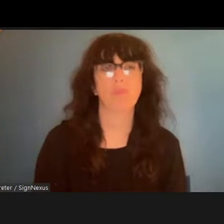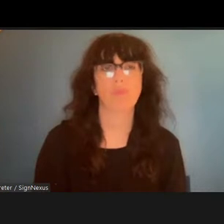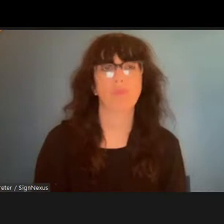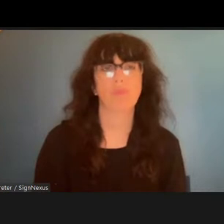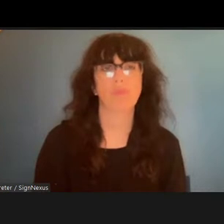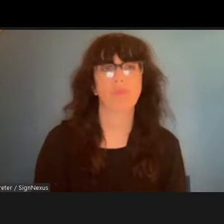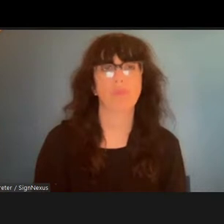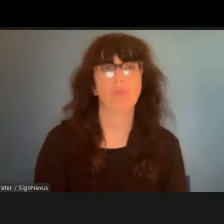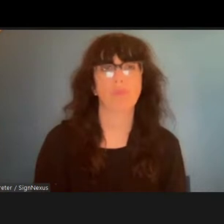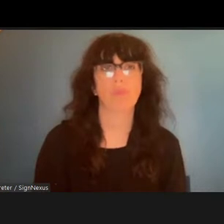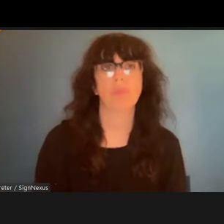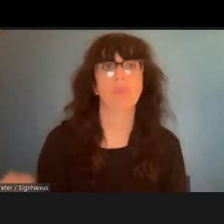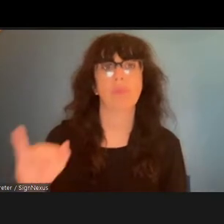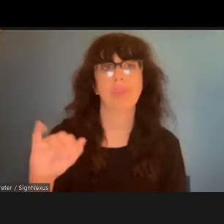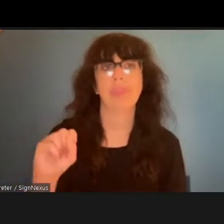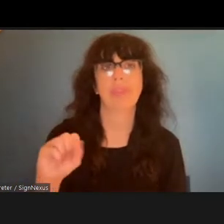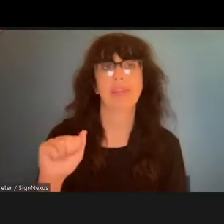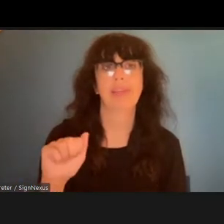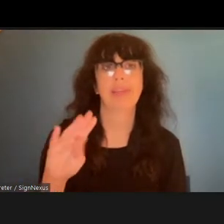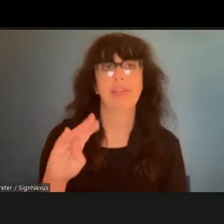isabella reek